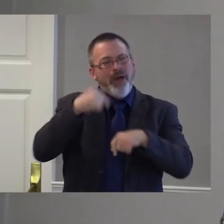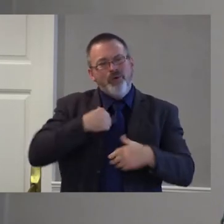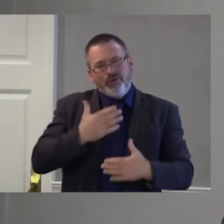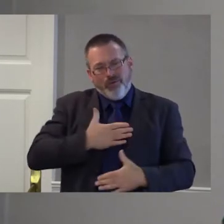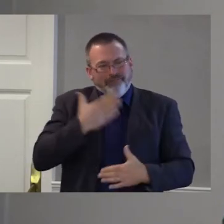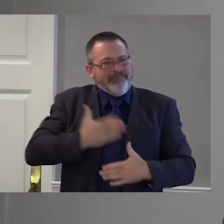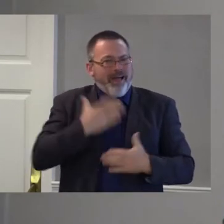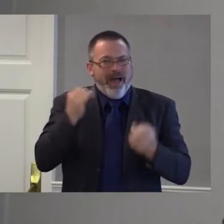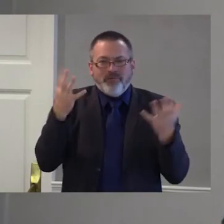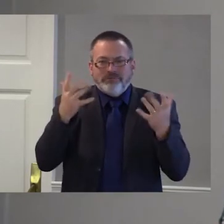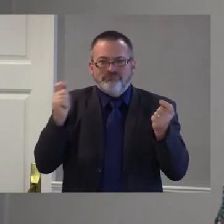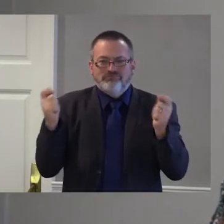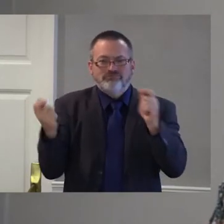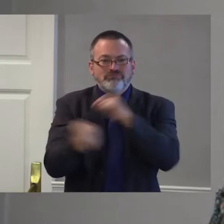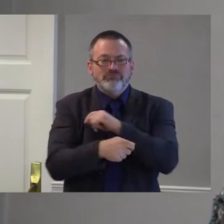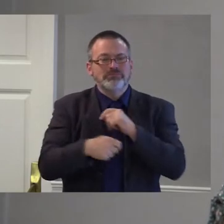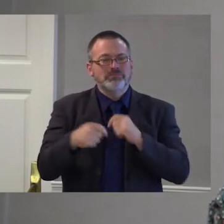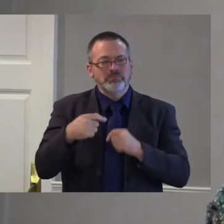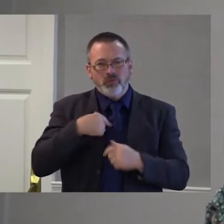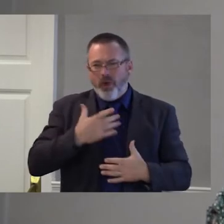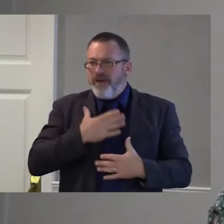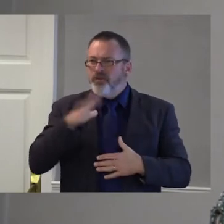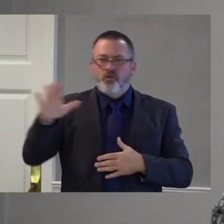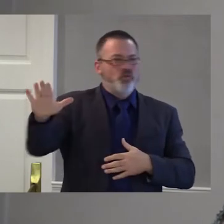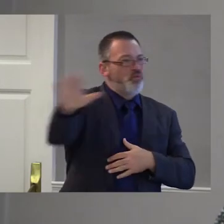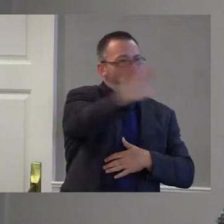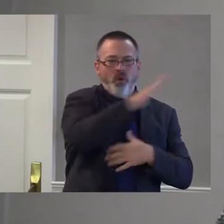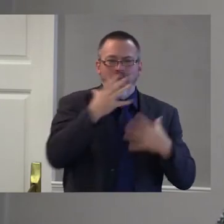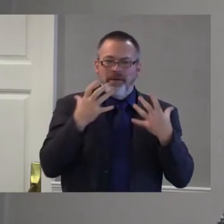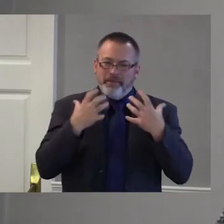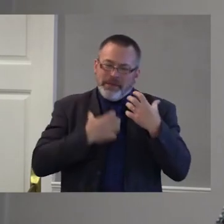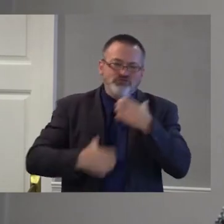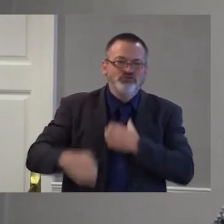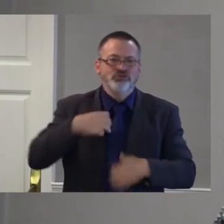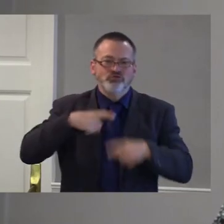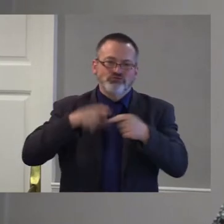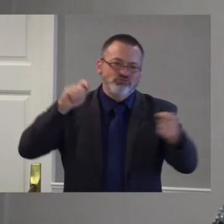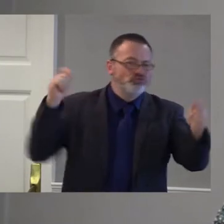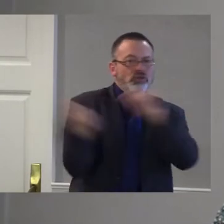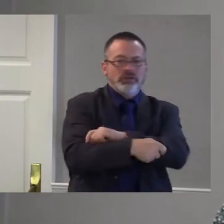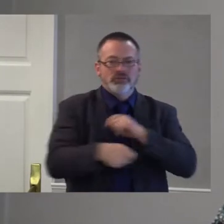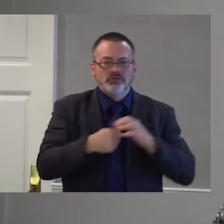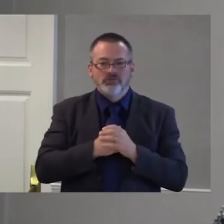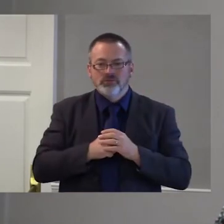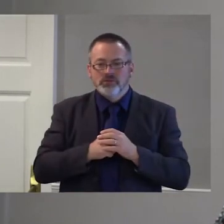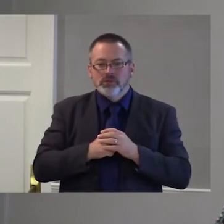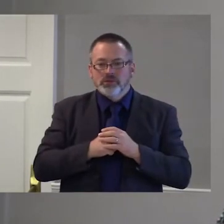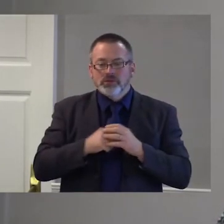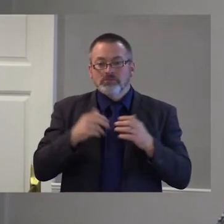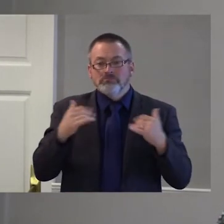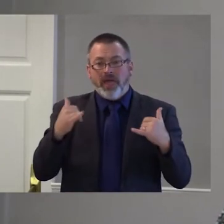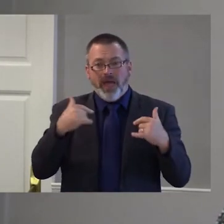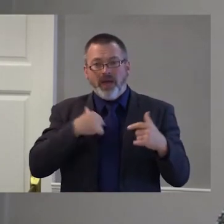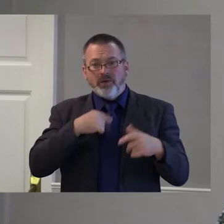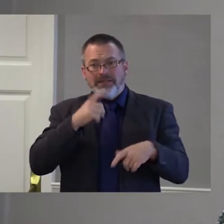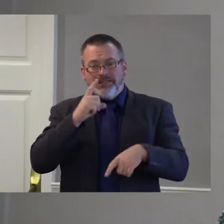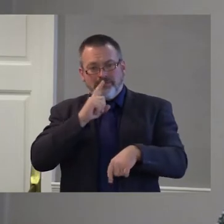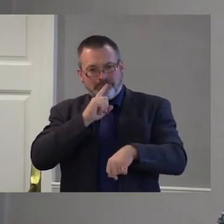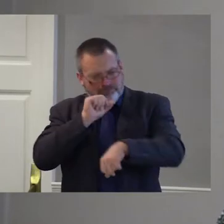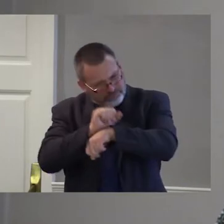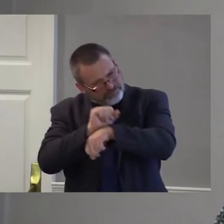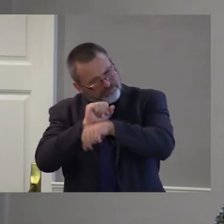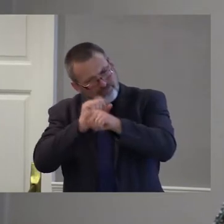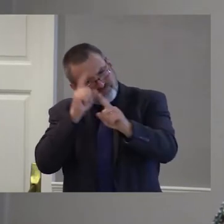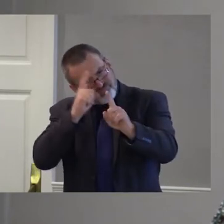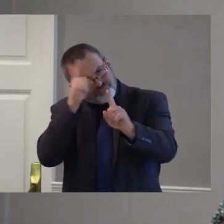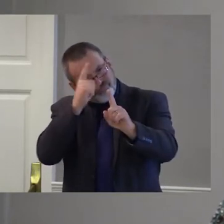passion. In our program today, we're going to highlight people ensuring that that promise of the wall come tumbling down is